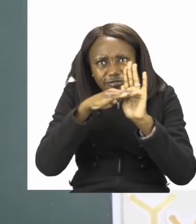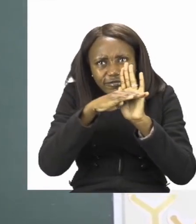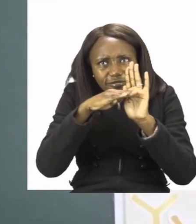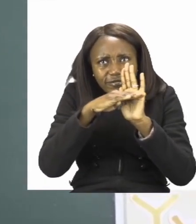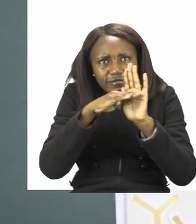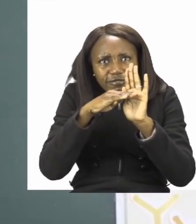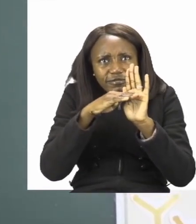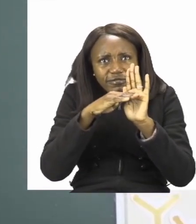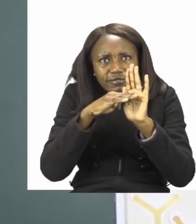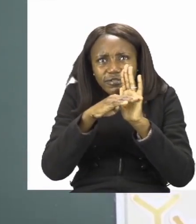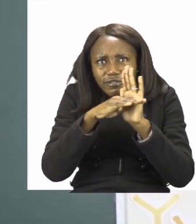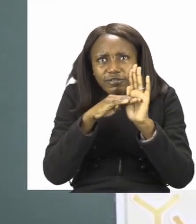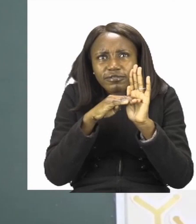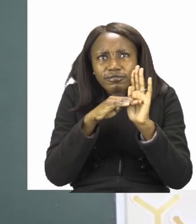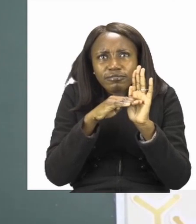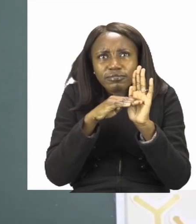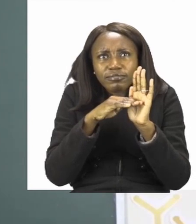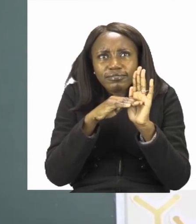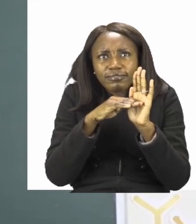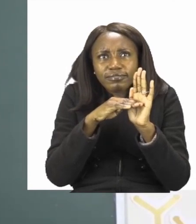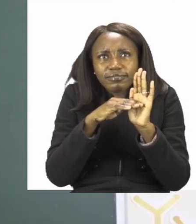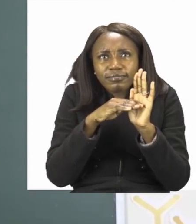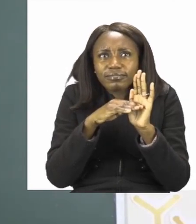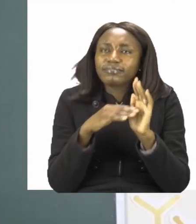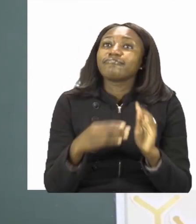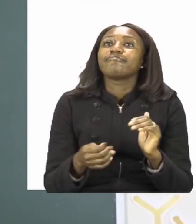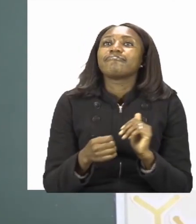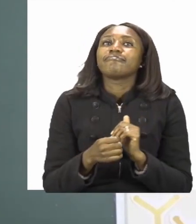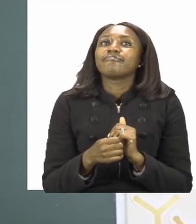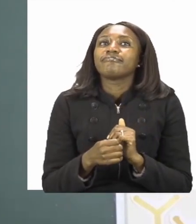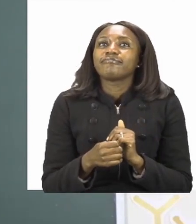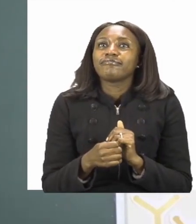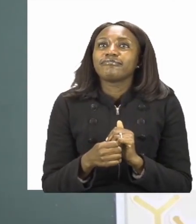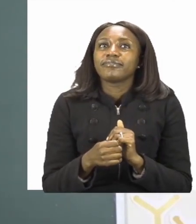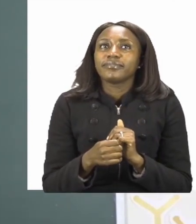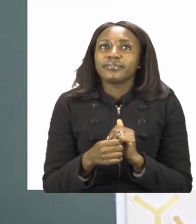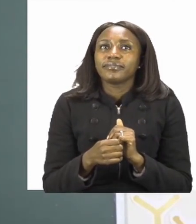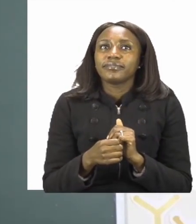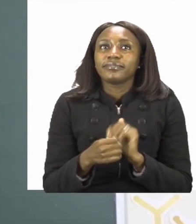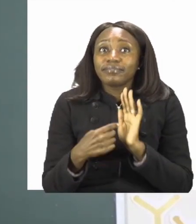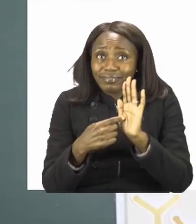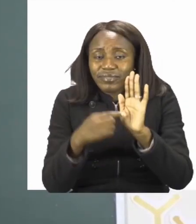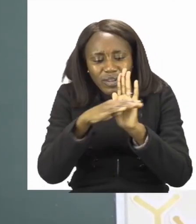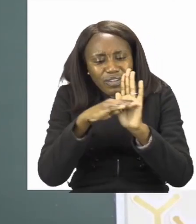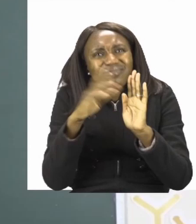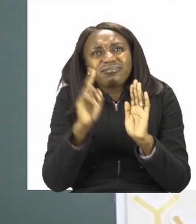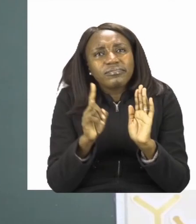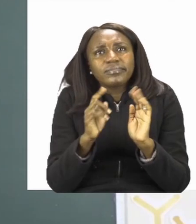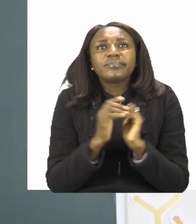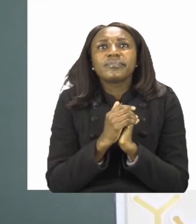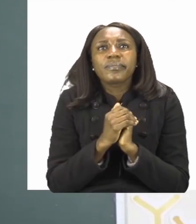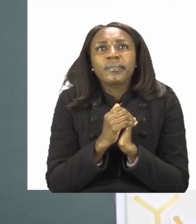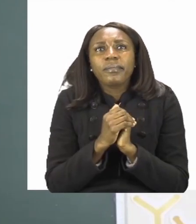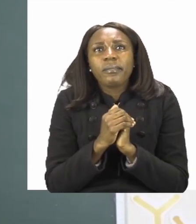say half full, others say half empty. So, we want to show you what half looks like. Half is